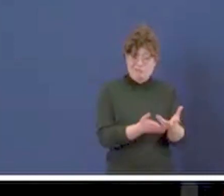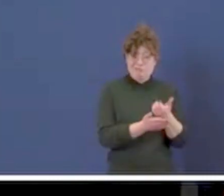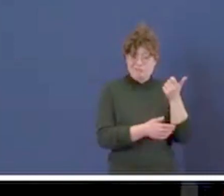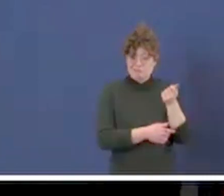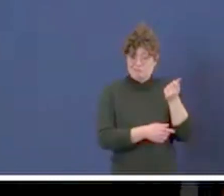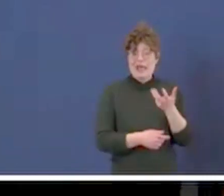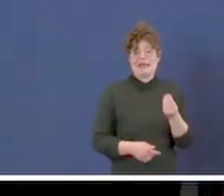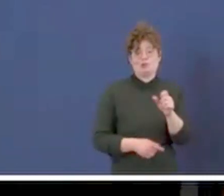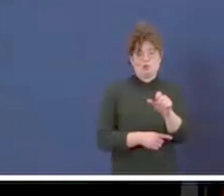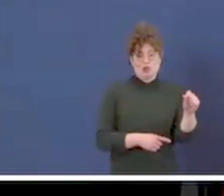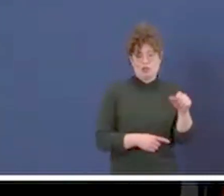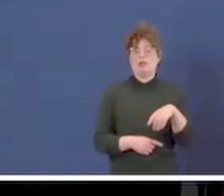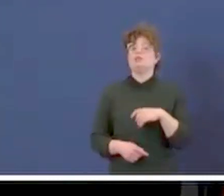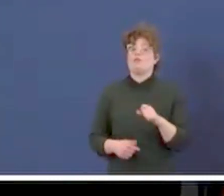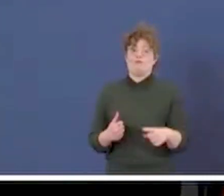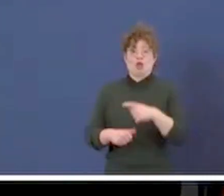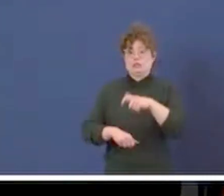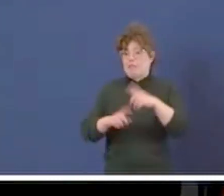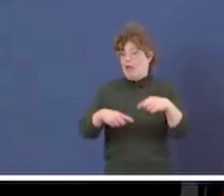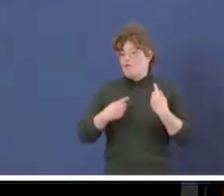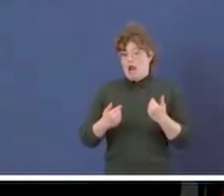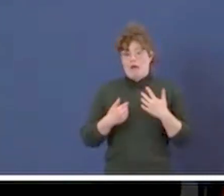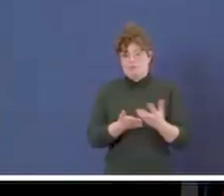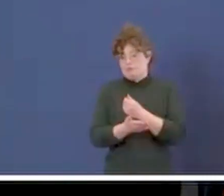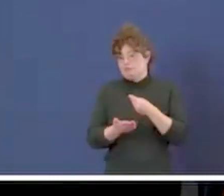me. It's the first time we ever had a steady income in my life.